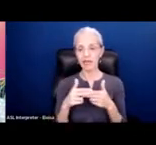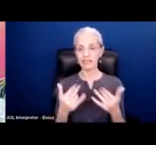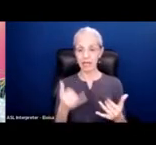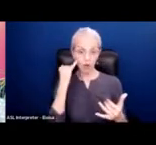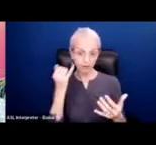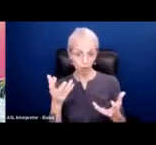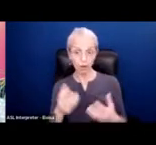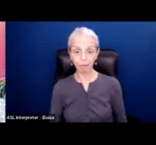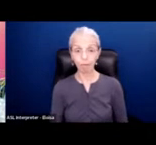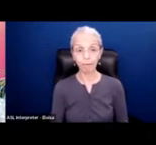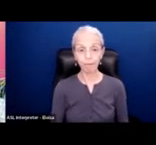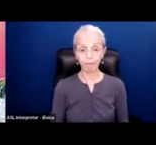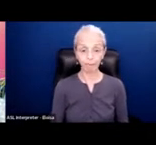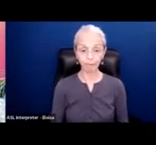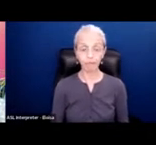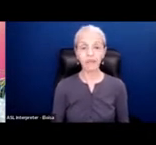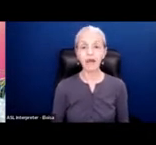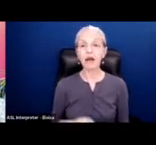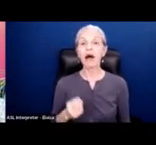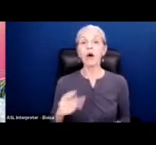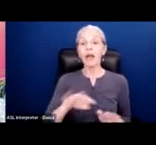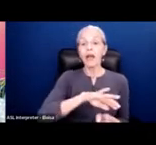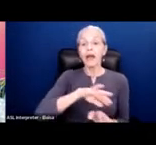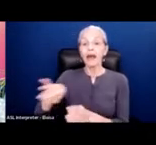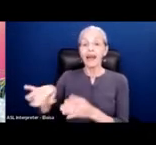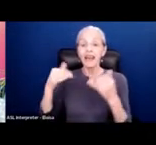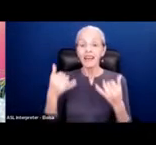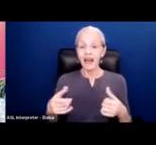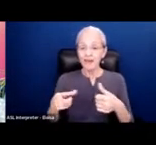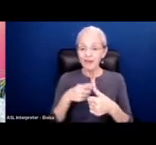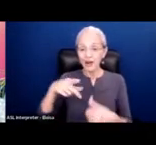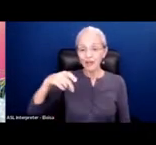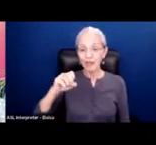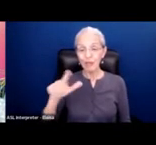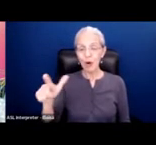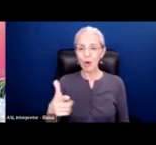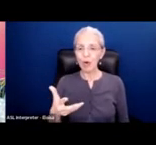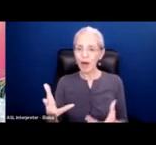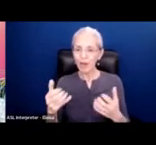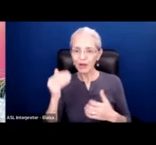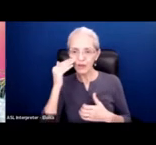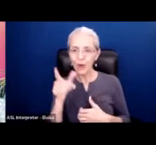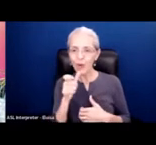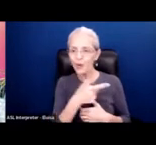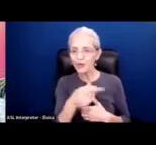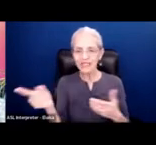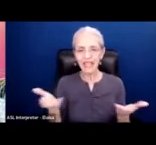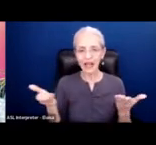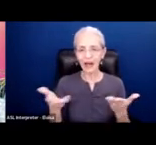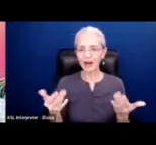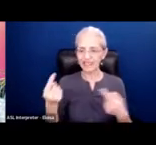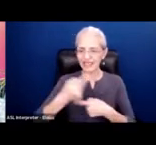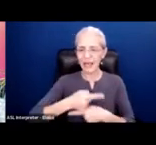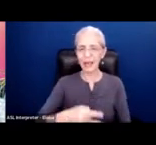if you'd like to do that. All right, so let's do our first poll. I'd love to know who is joining us